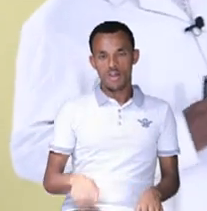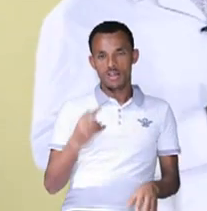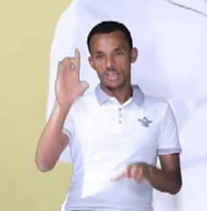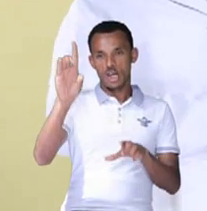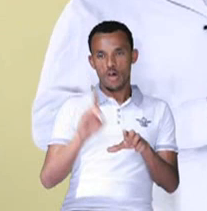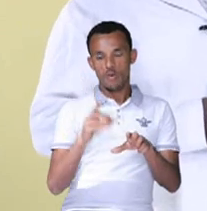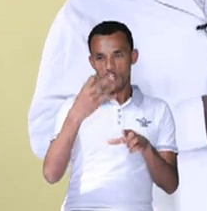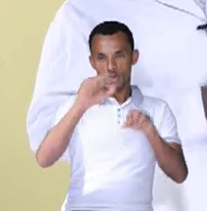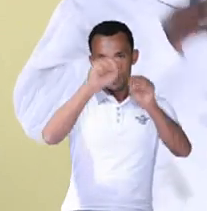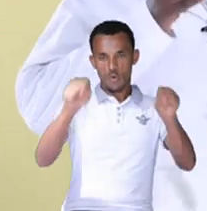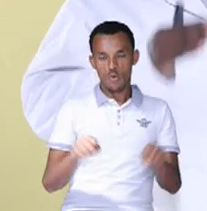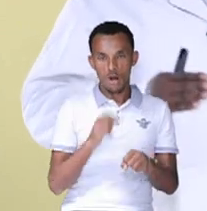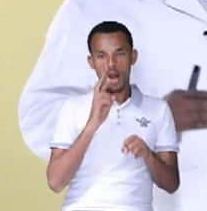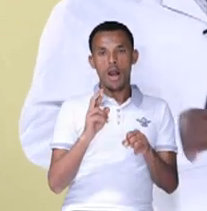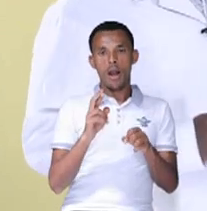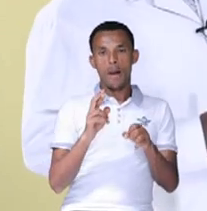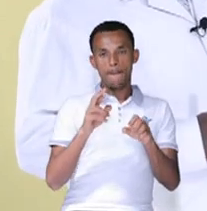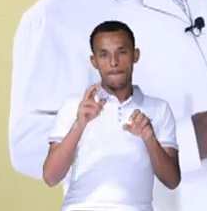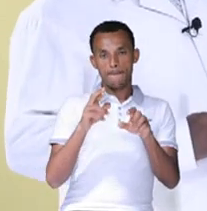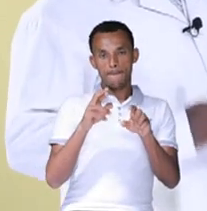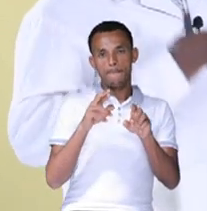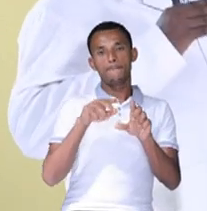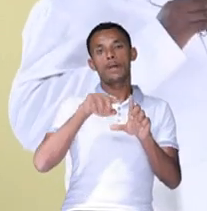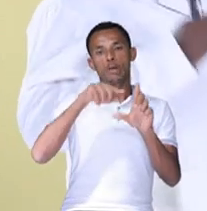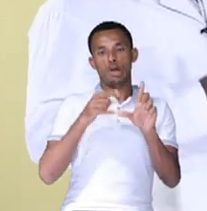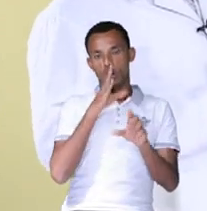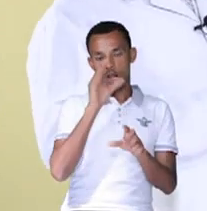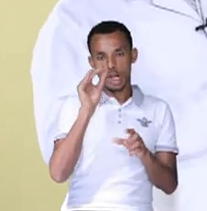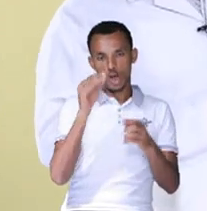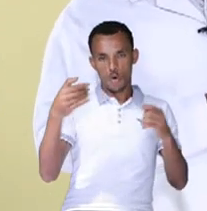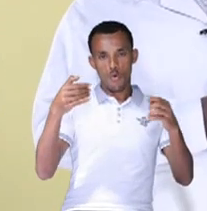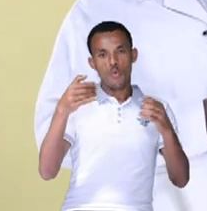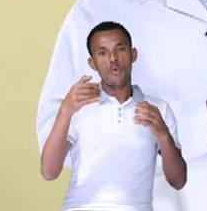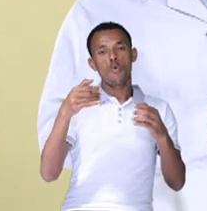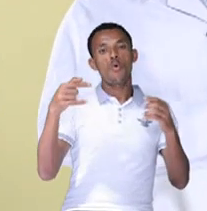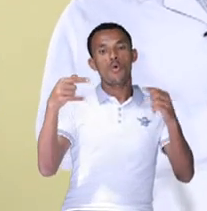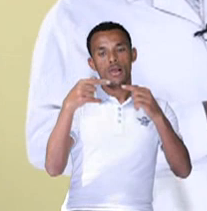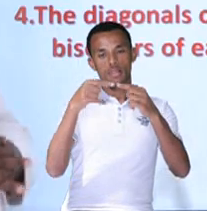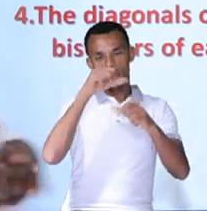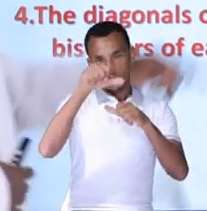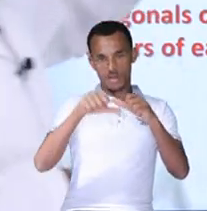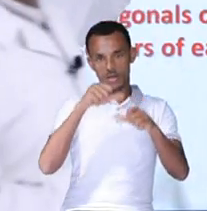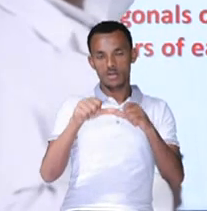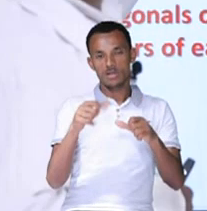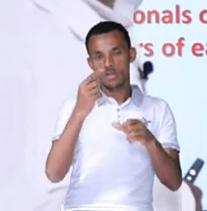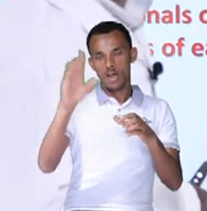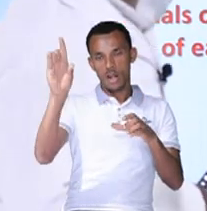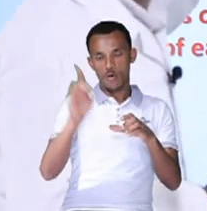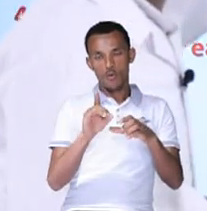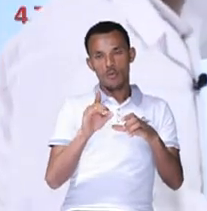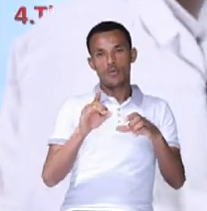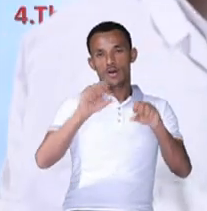The diagonal of a square are perpendicular and congruent to each other. The diagonal of a